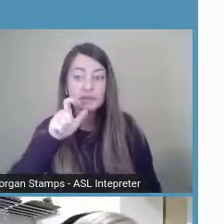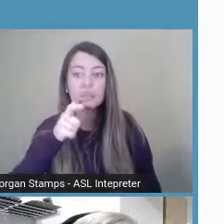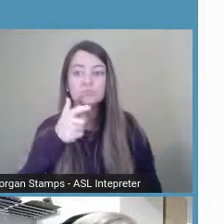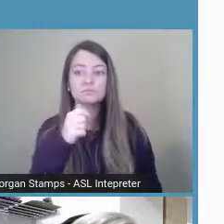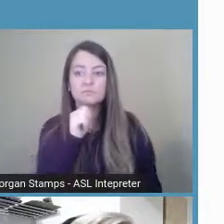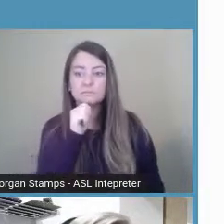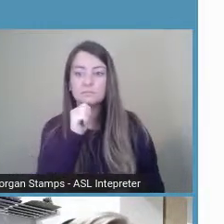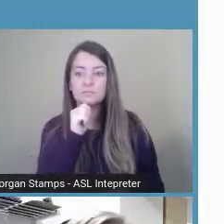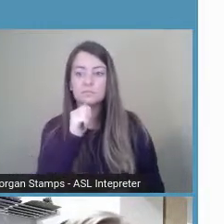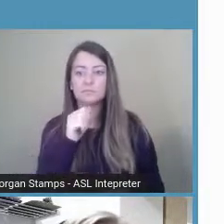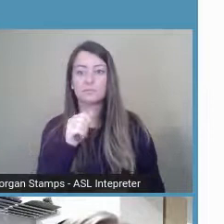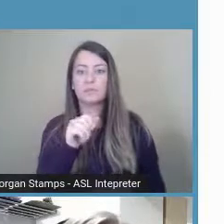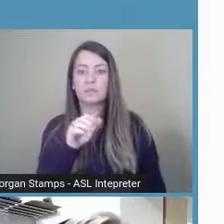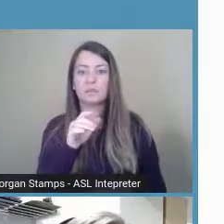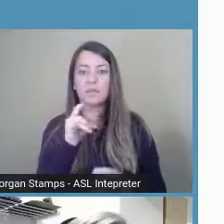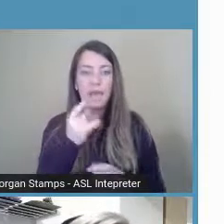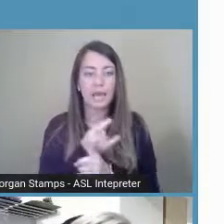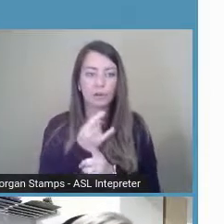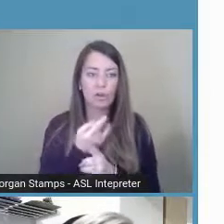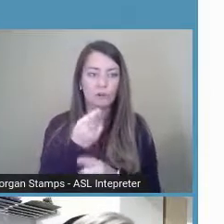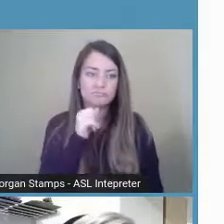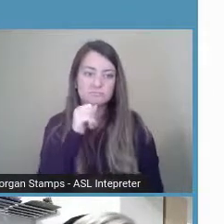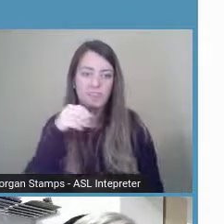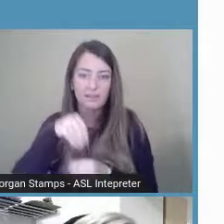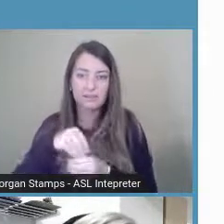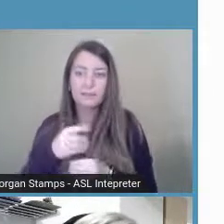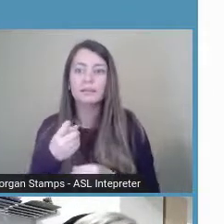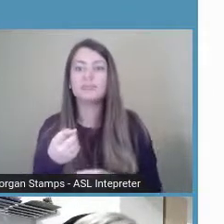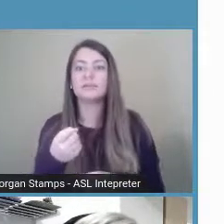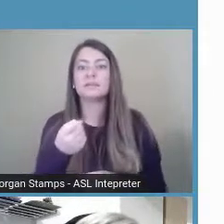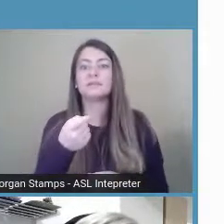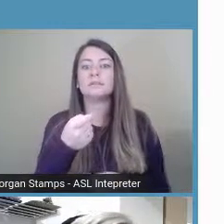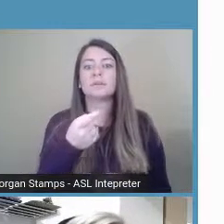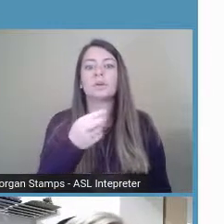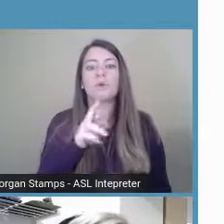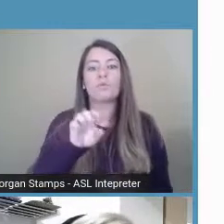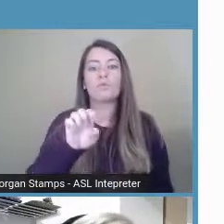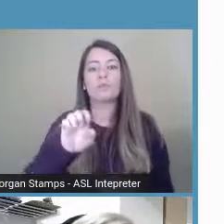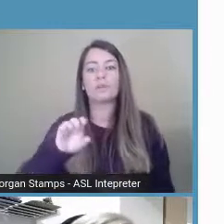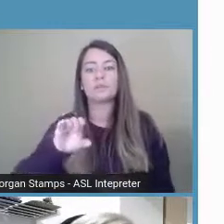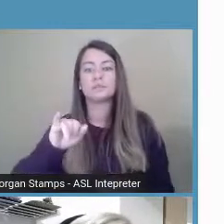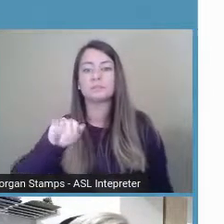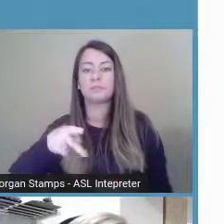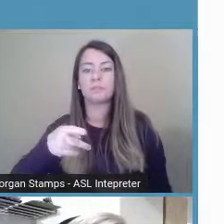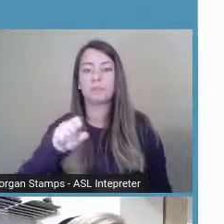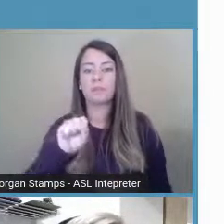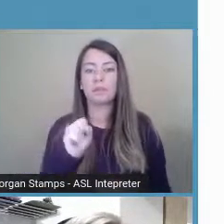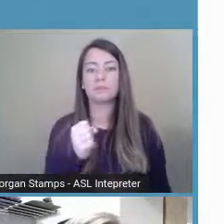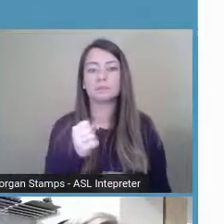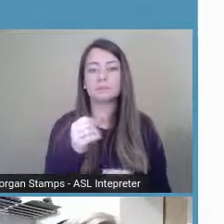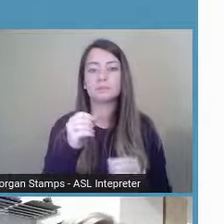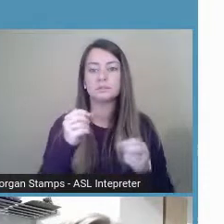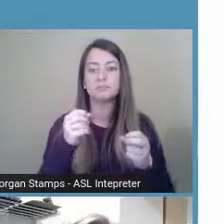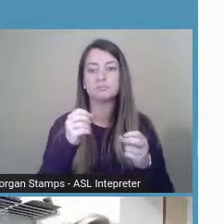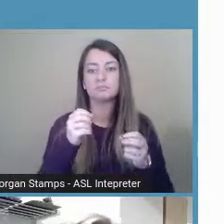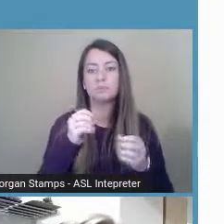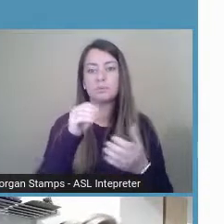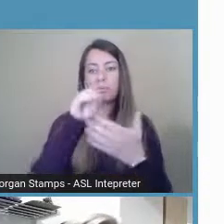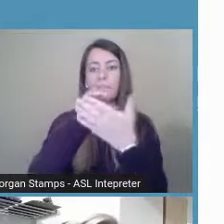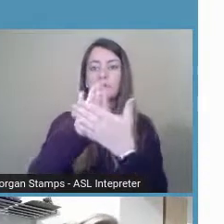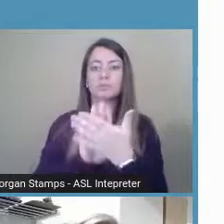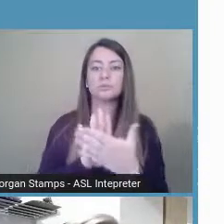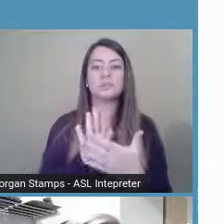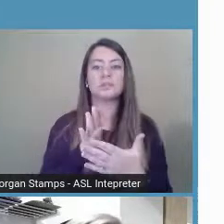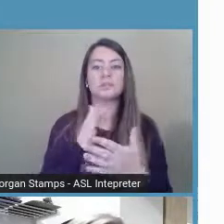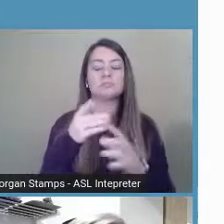time. All of the program elements from this virtual game night fit into the basic functions of Zoom, but ultimately